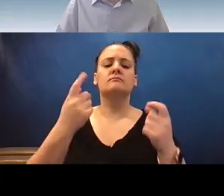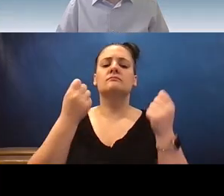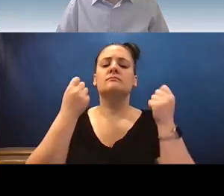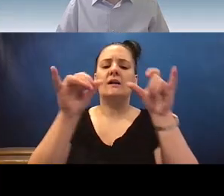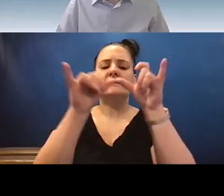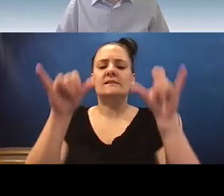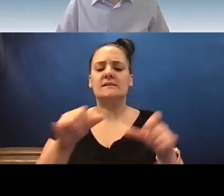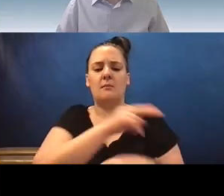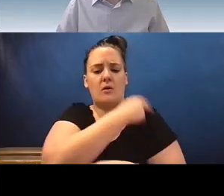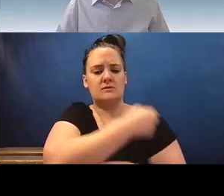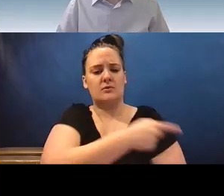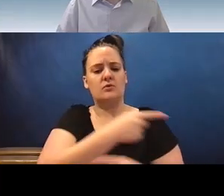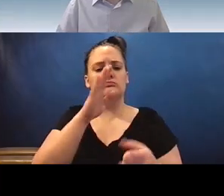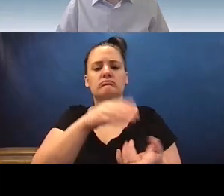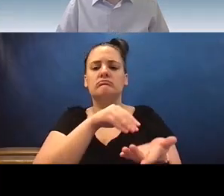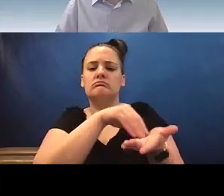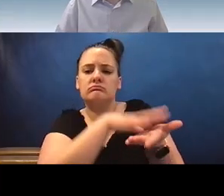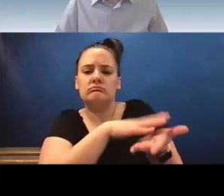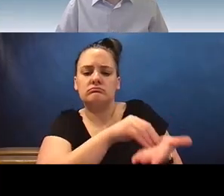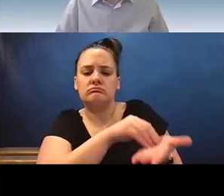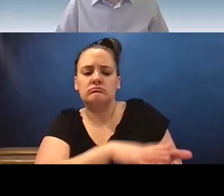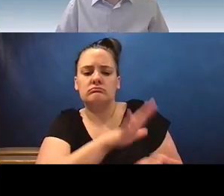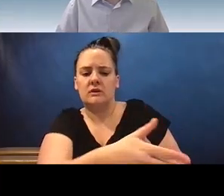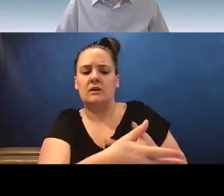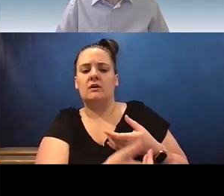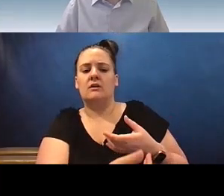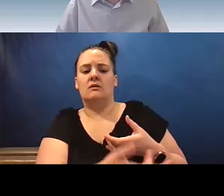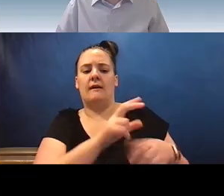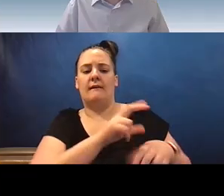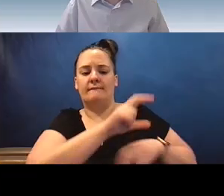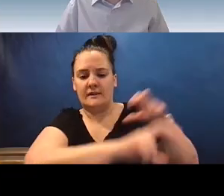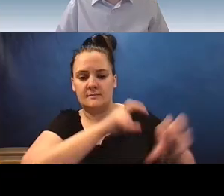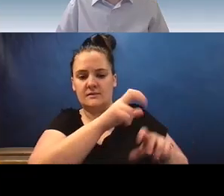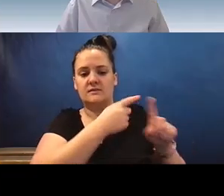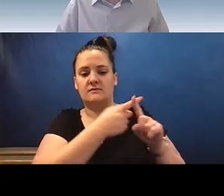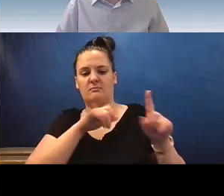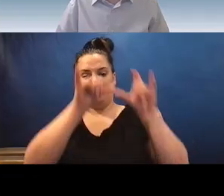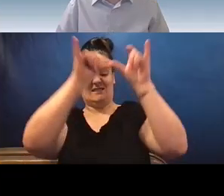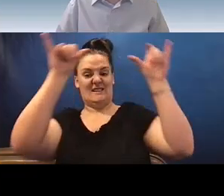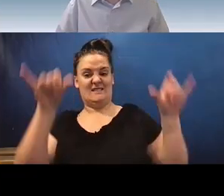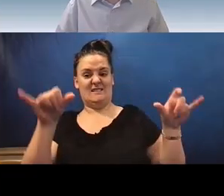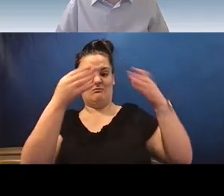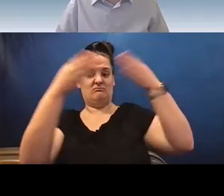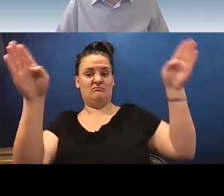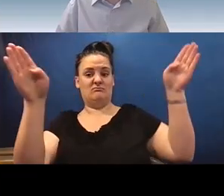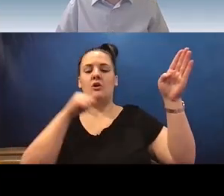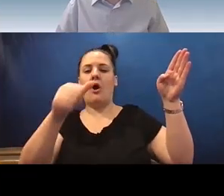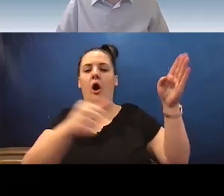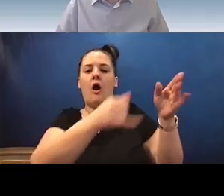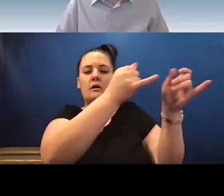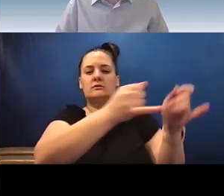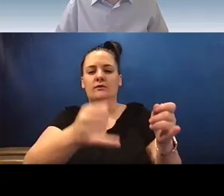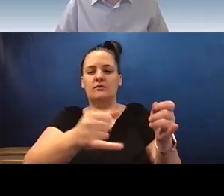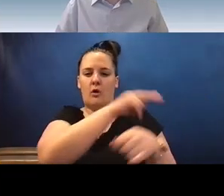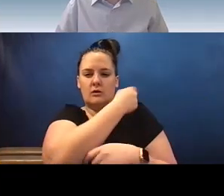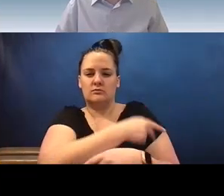level at their home bases, and therefore are not shown in total profit margins at the hospital level like other hospitals